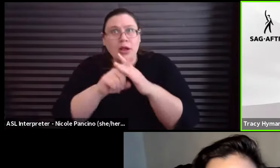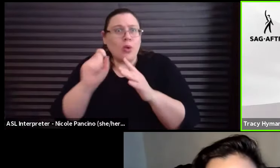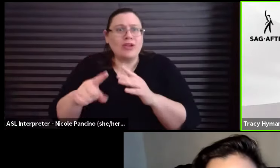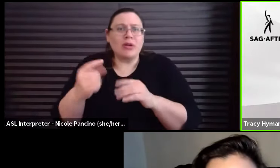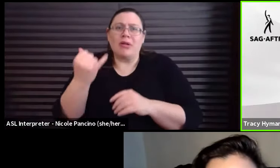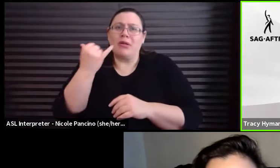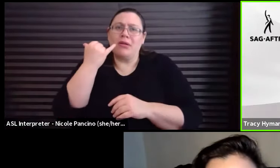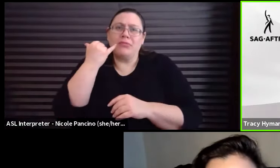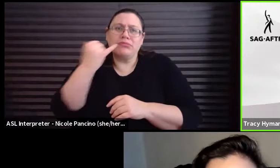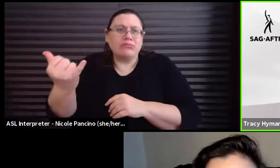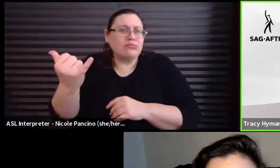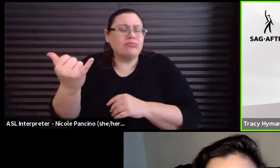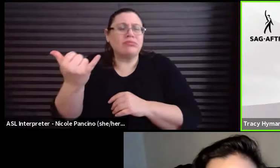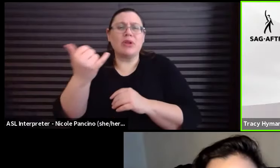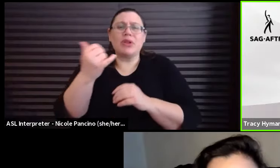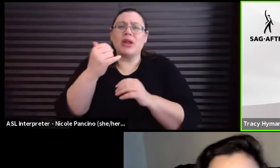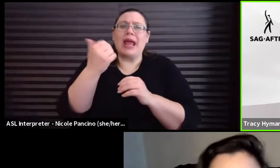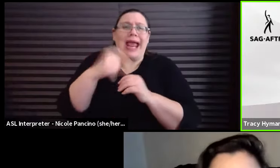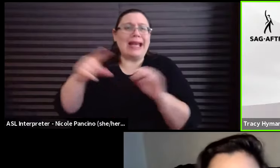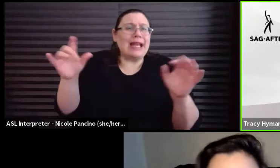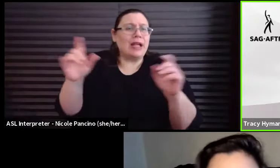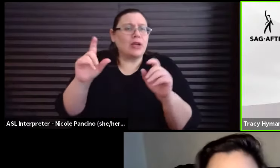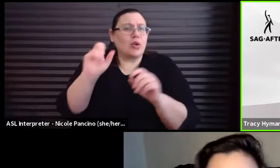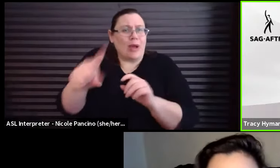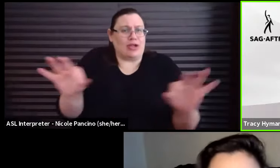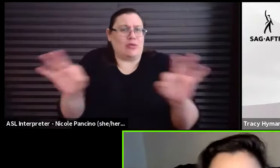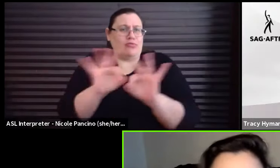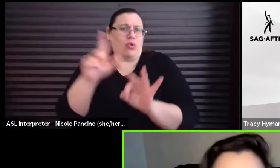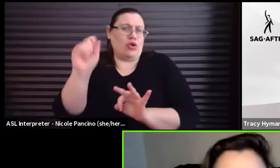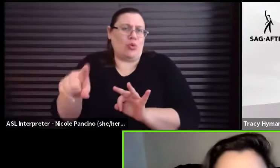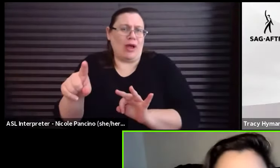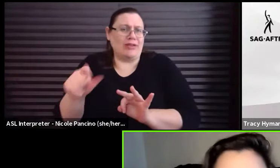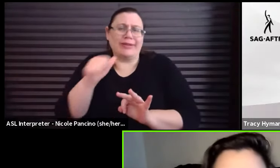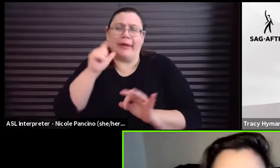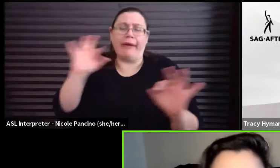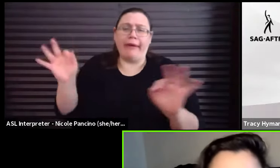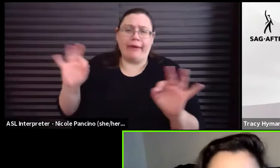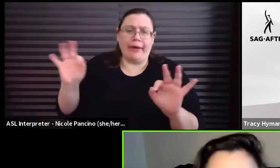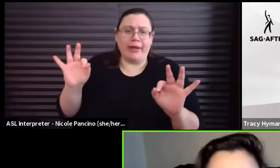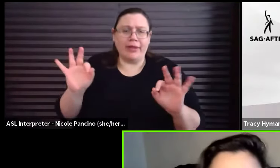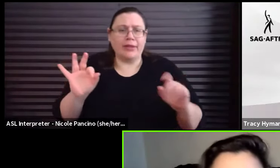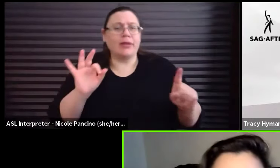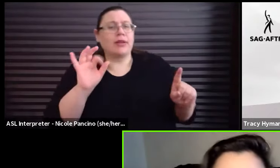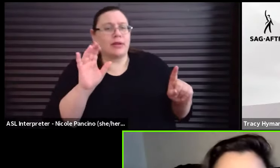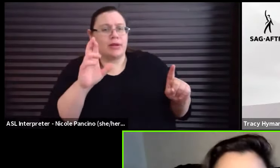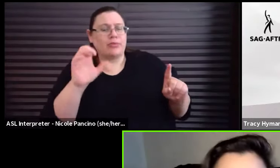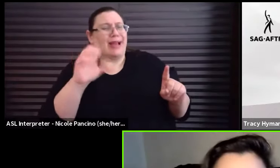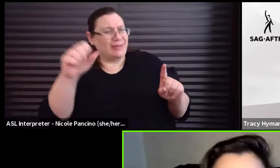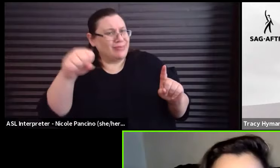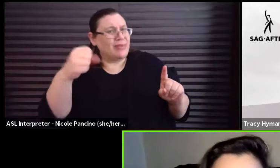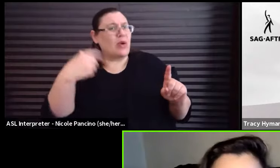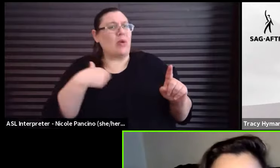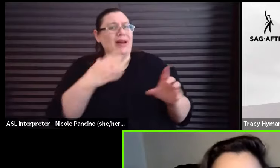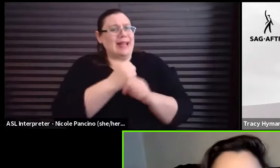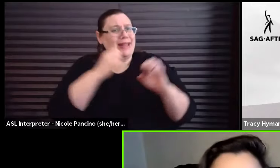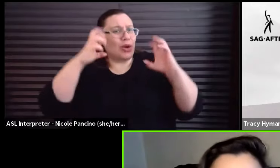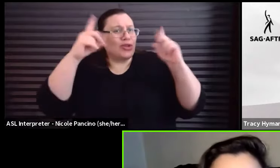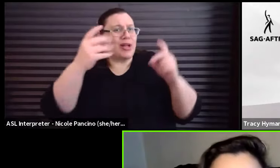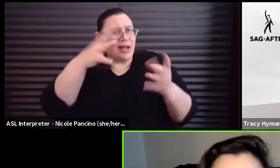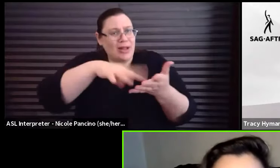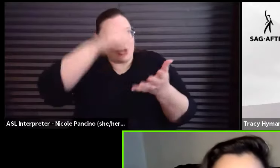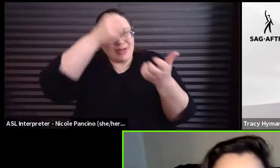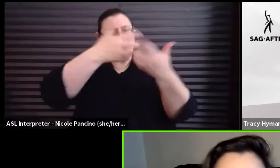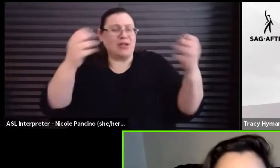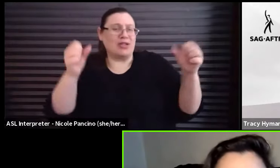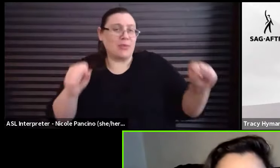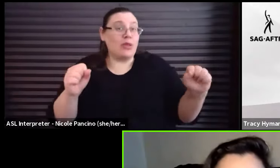Nothing is too small. Yeah, but it's good. We want people to get the education and learn as much as they can, because the more we know,